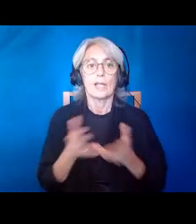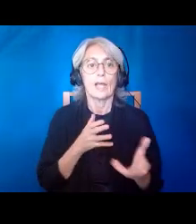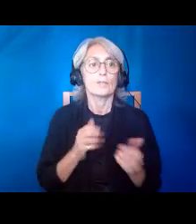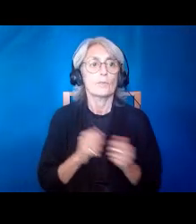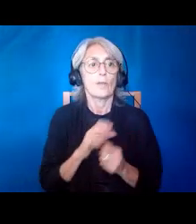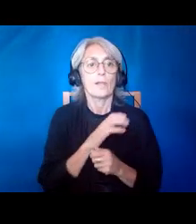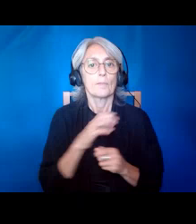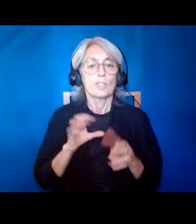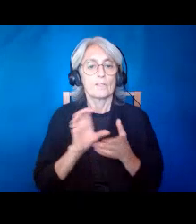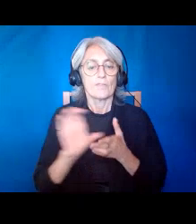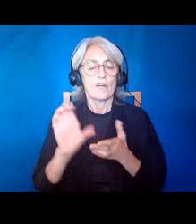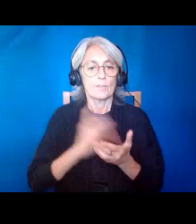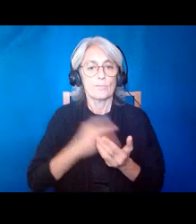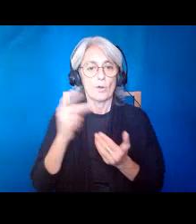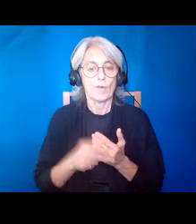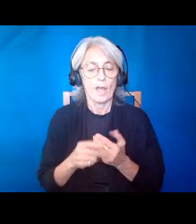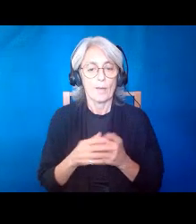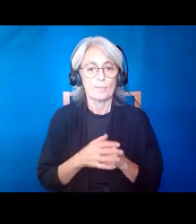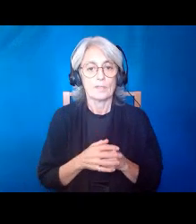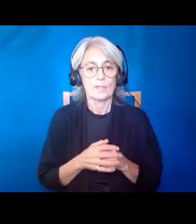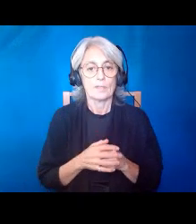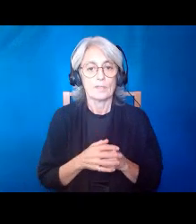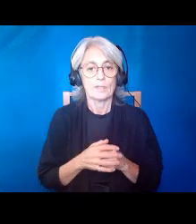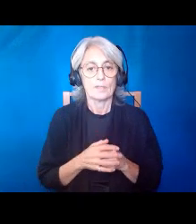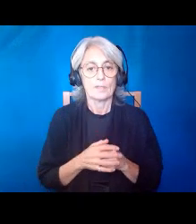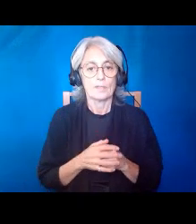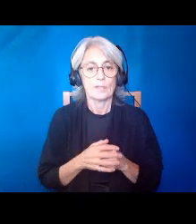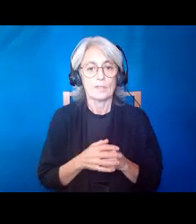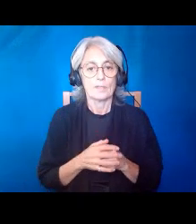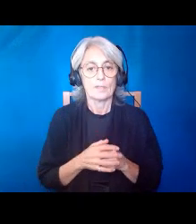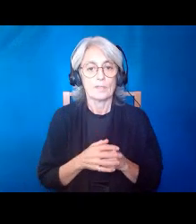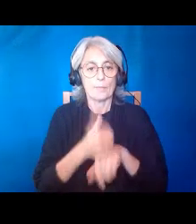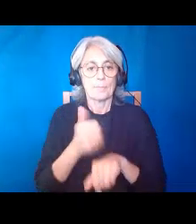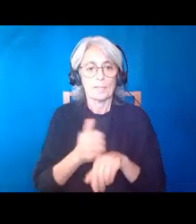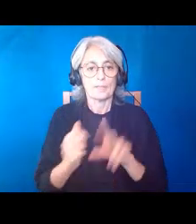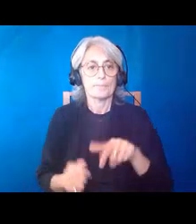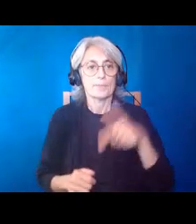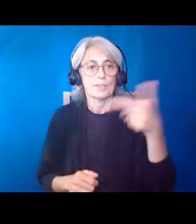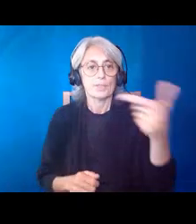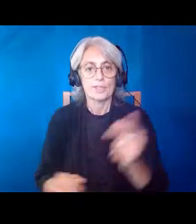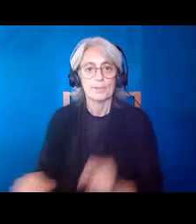programs as those foundational principles are implemented.